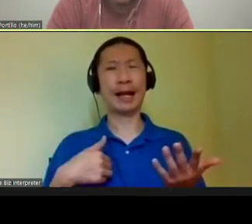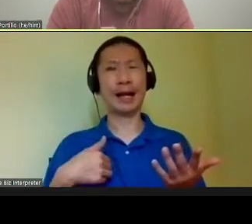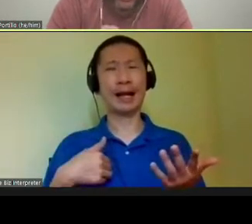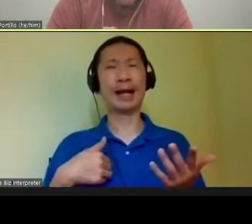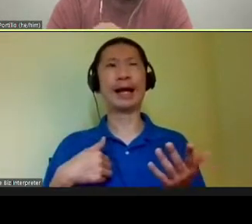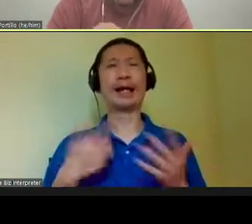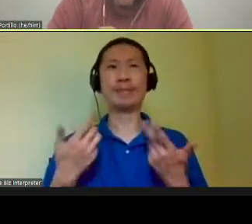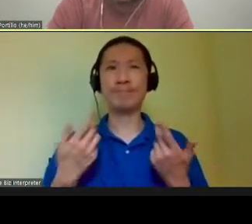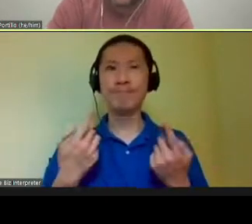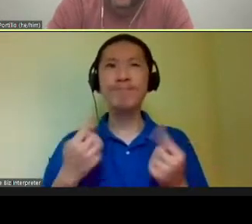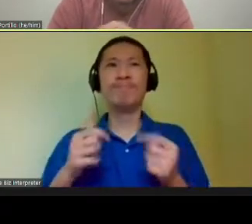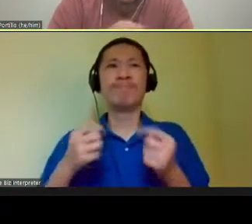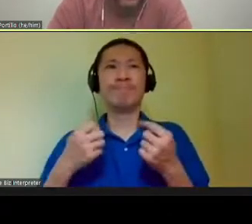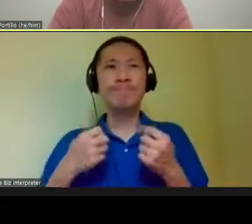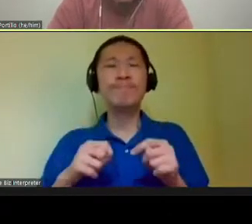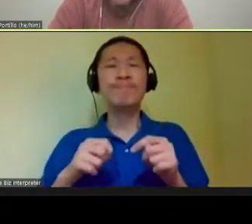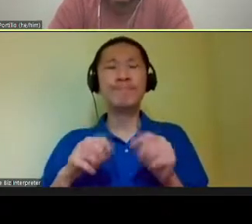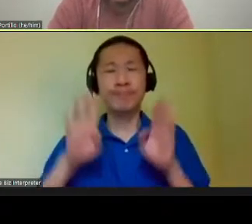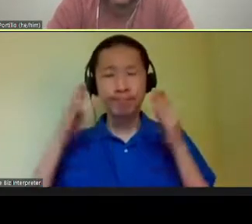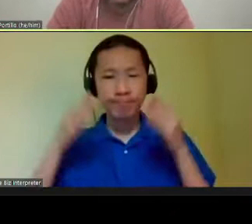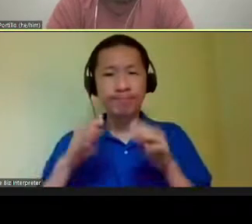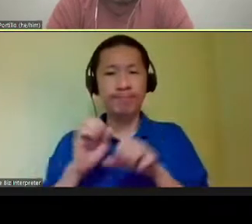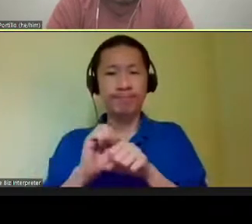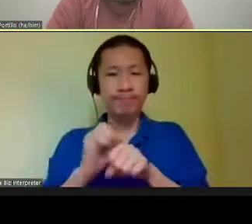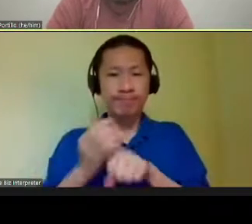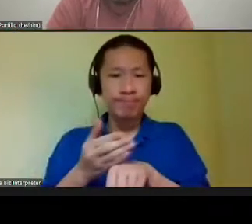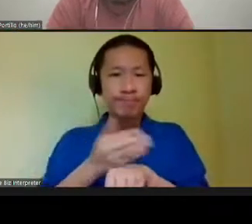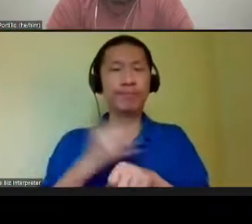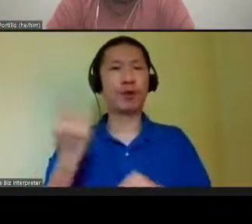I'm actively working on that all of the time.